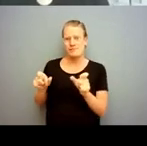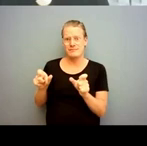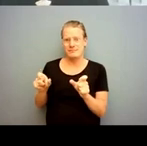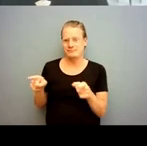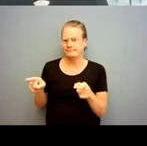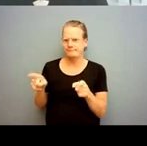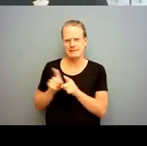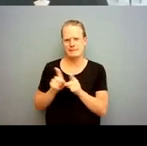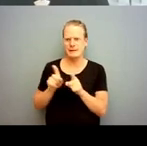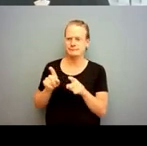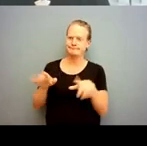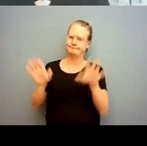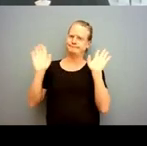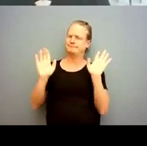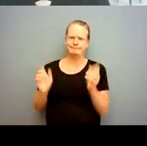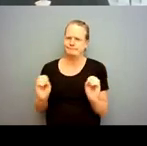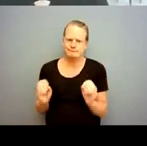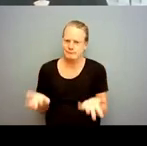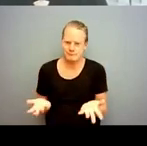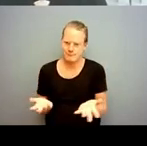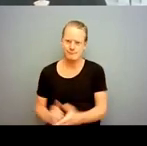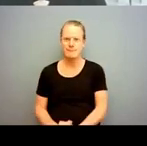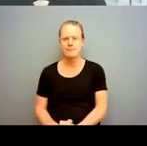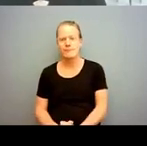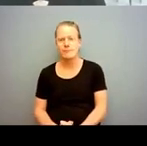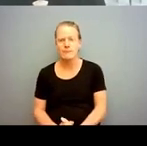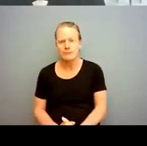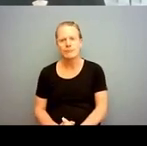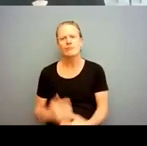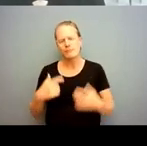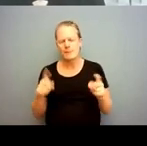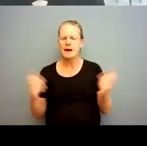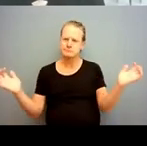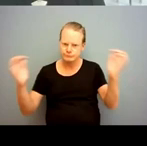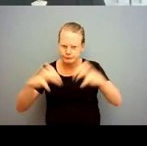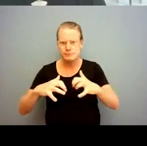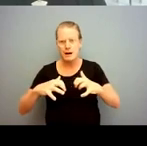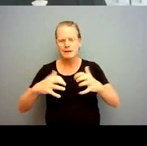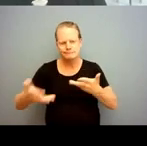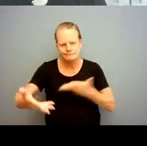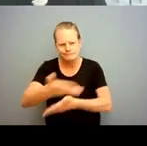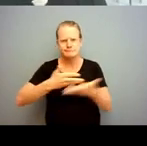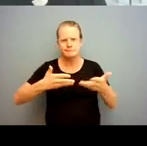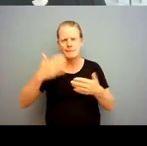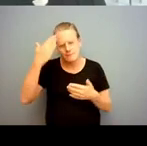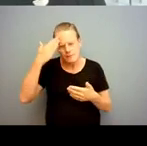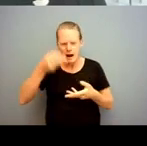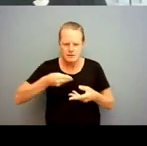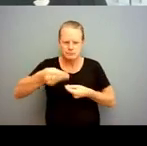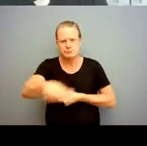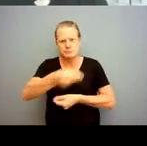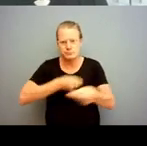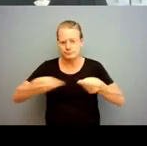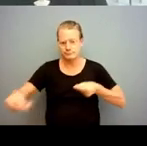reason here today, all of us, to meet and learn and to do better. And this is why we are here. So the questions